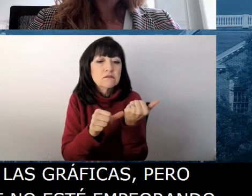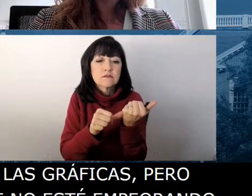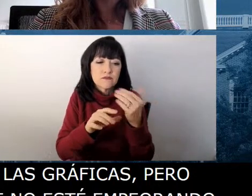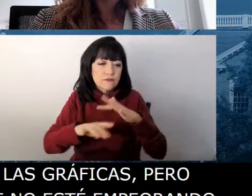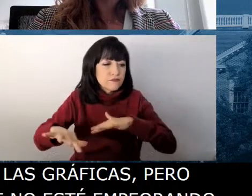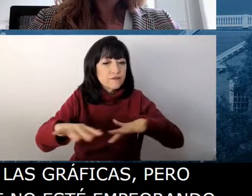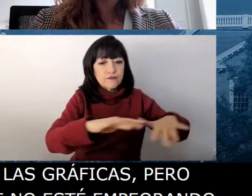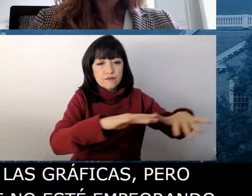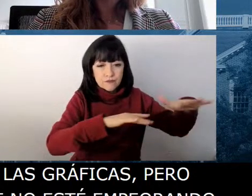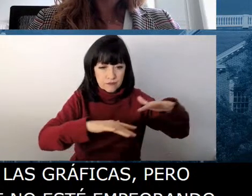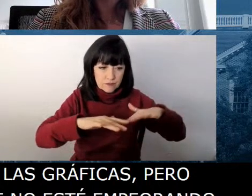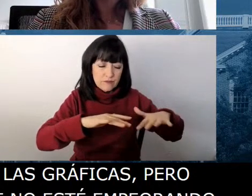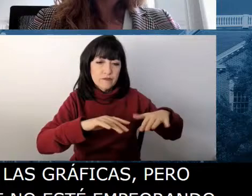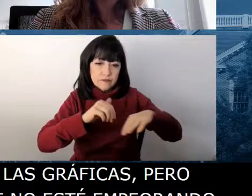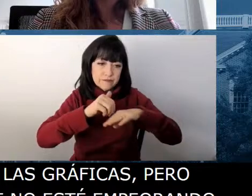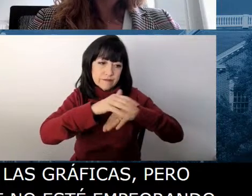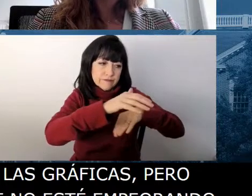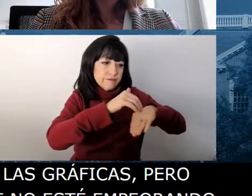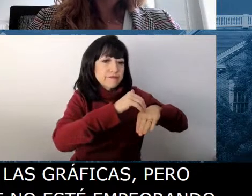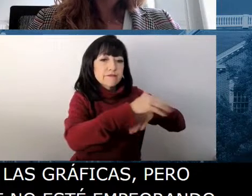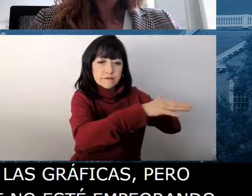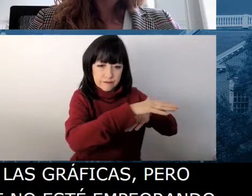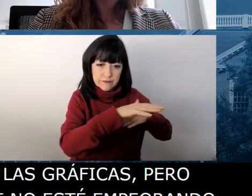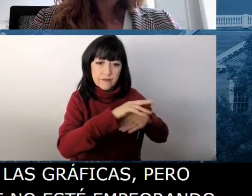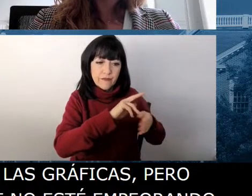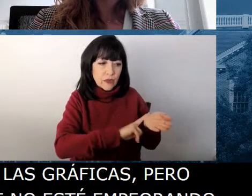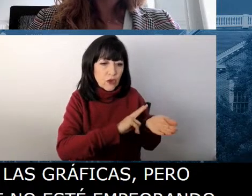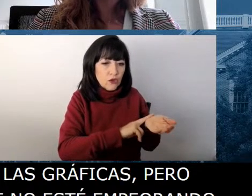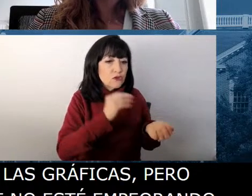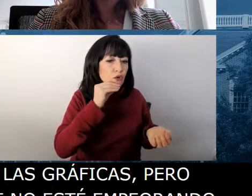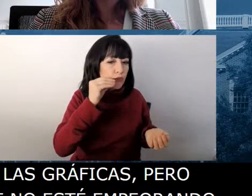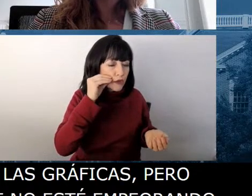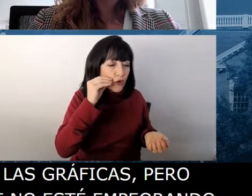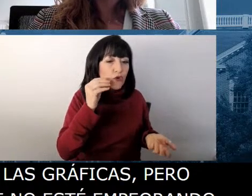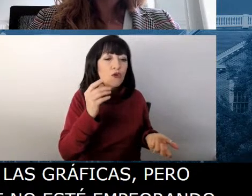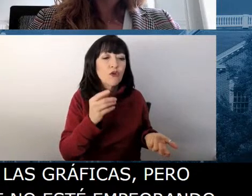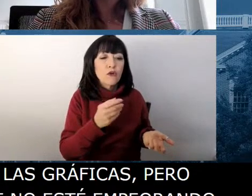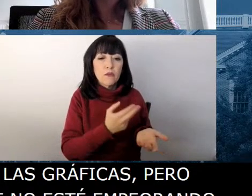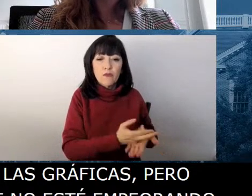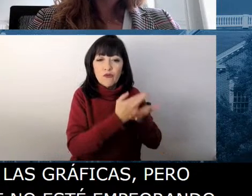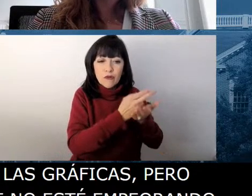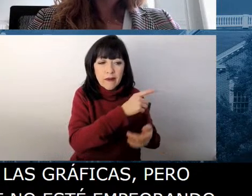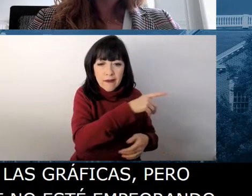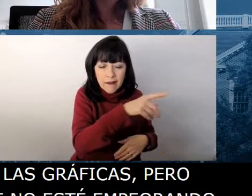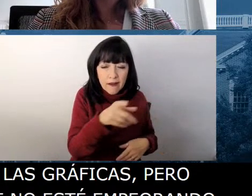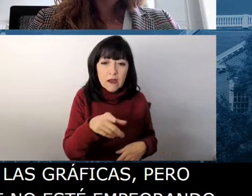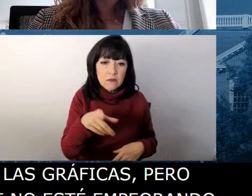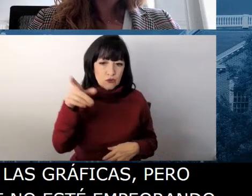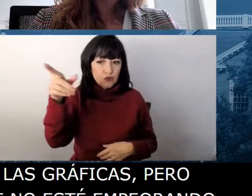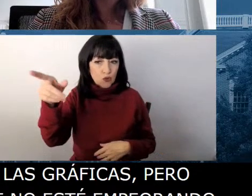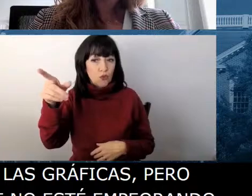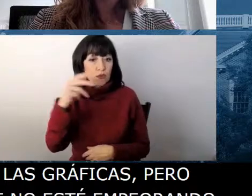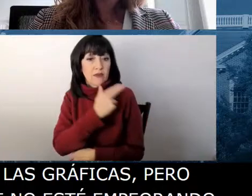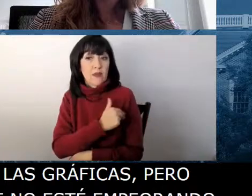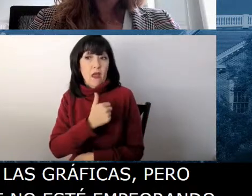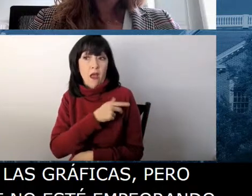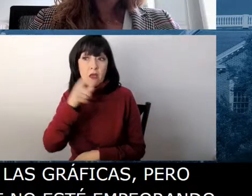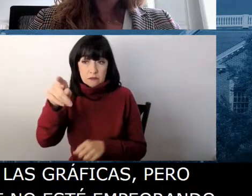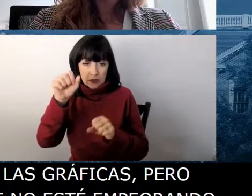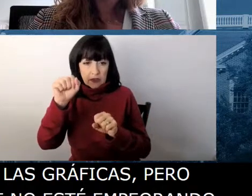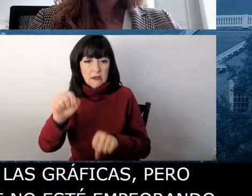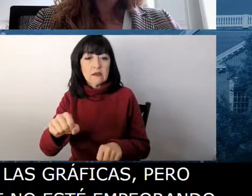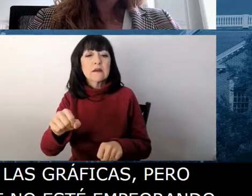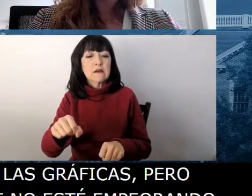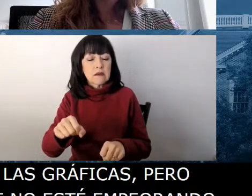care facilities, ready to go, enabling the hospitals to reduce that 683 number even further. And so